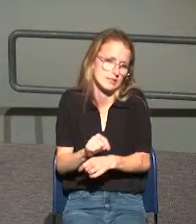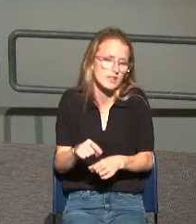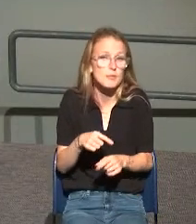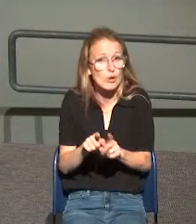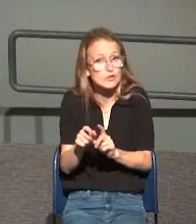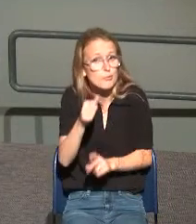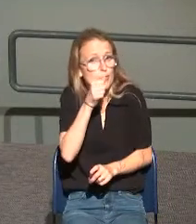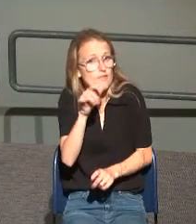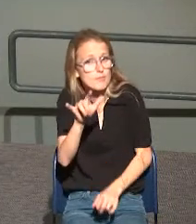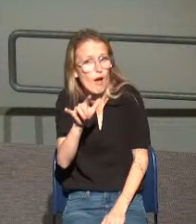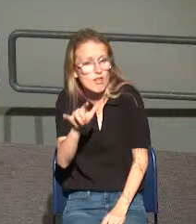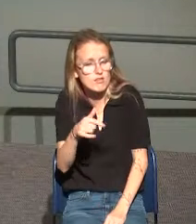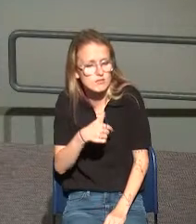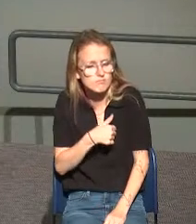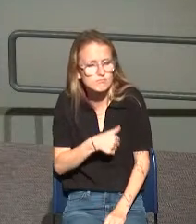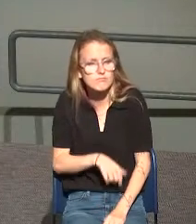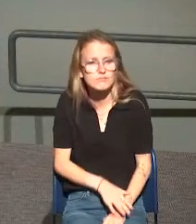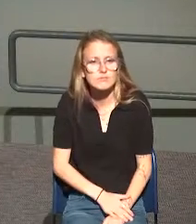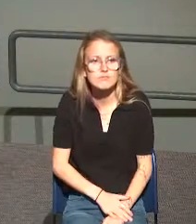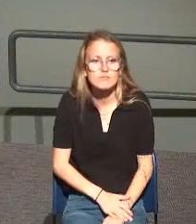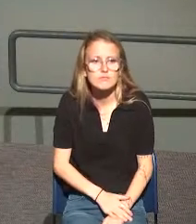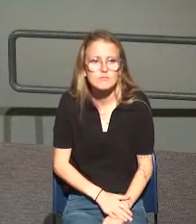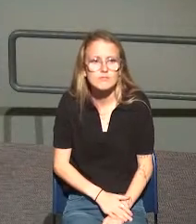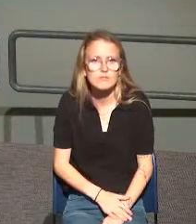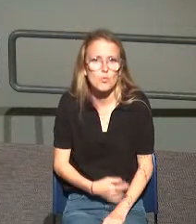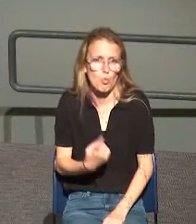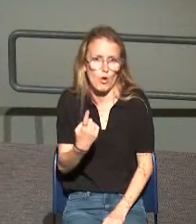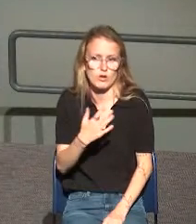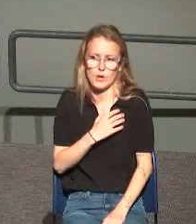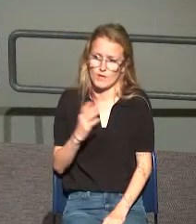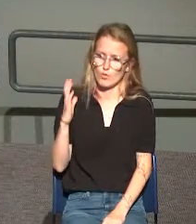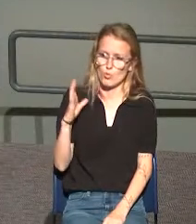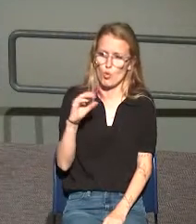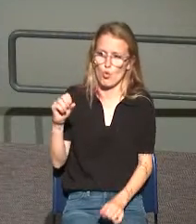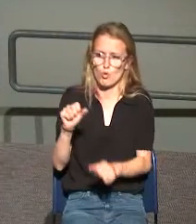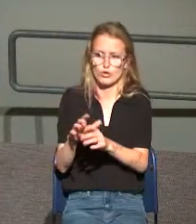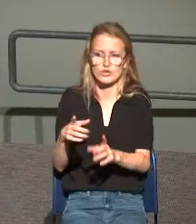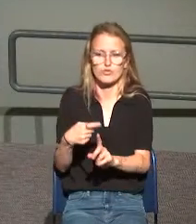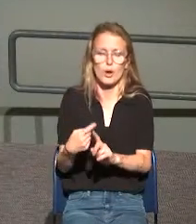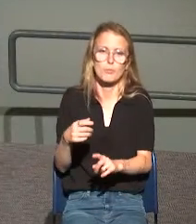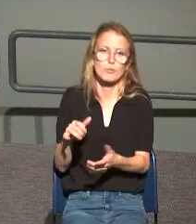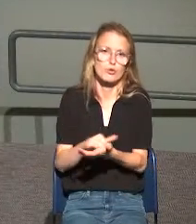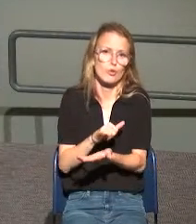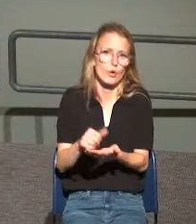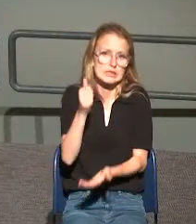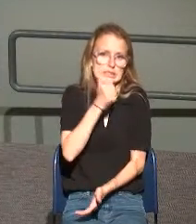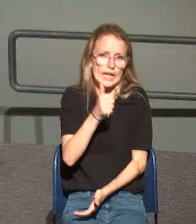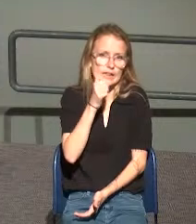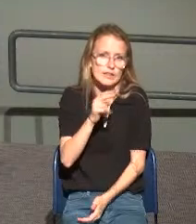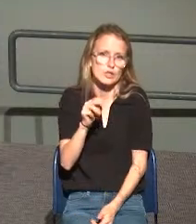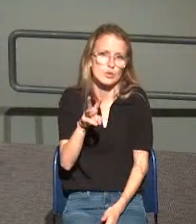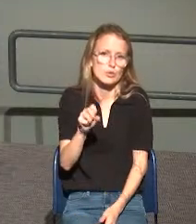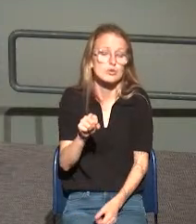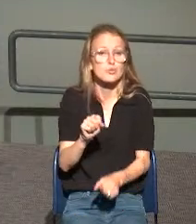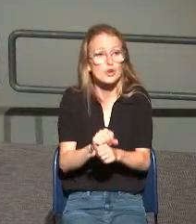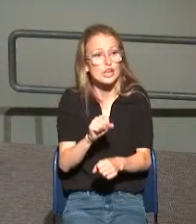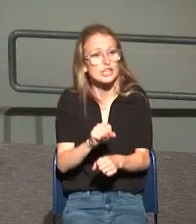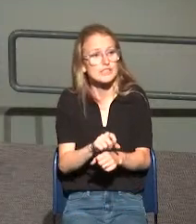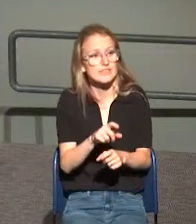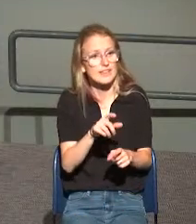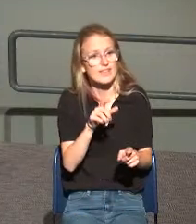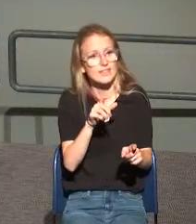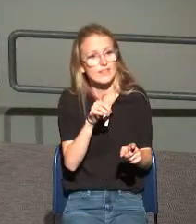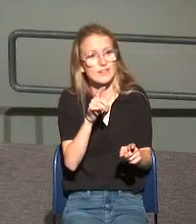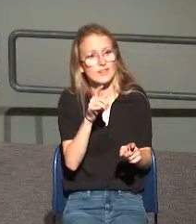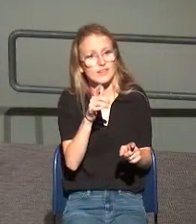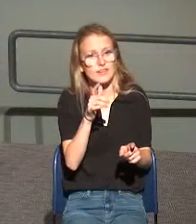pilot. And one of my former colleagues from the New York Daily News worked in the opinion section of the Washington Post. So when something happens about